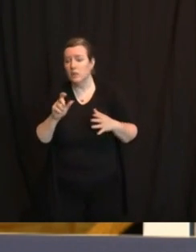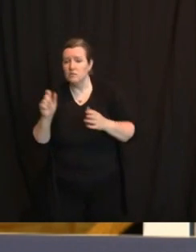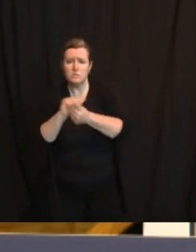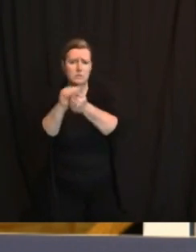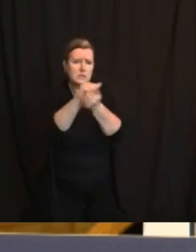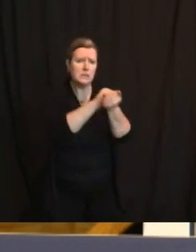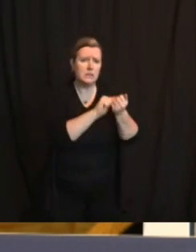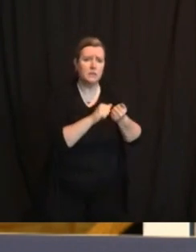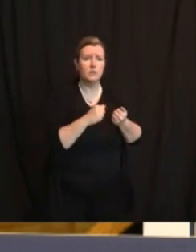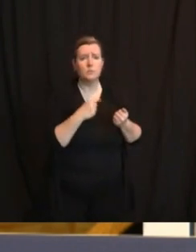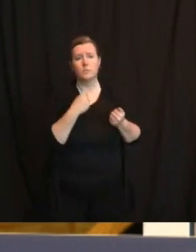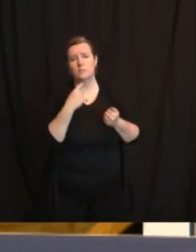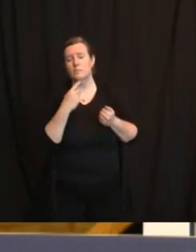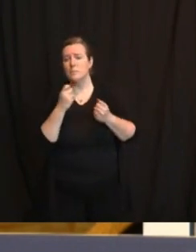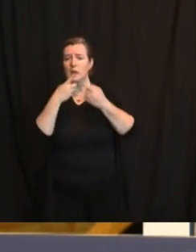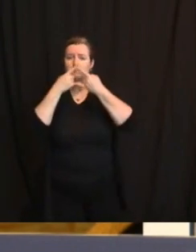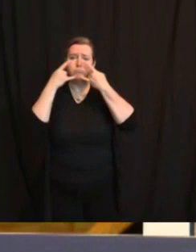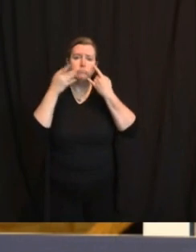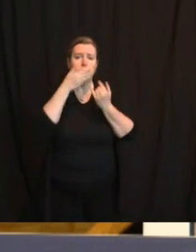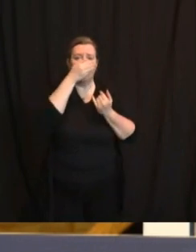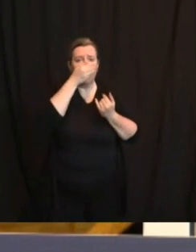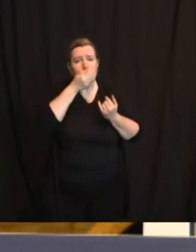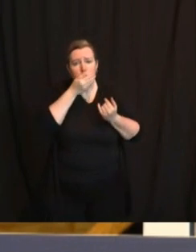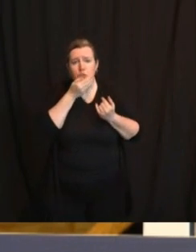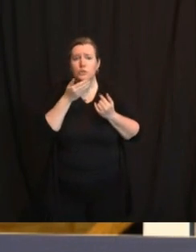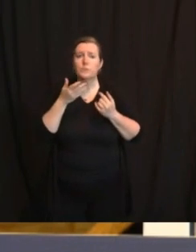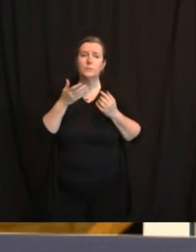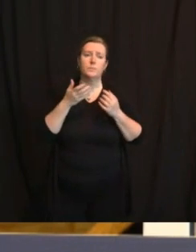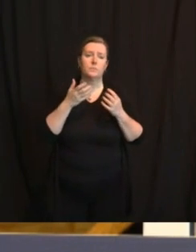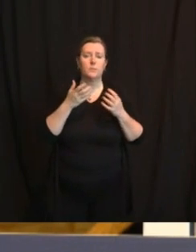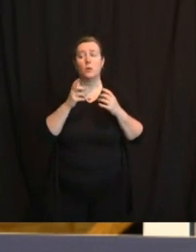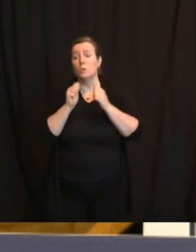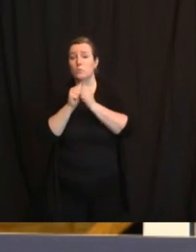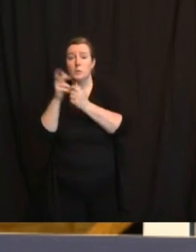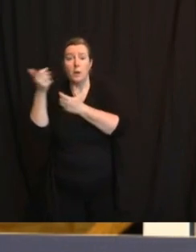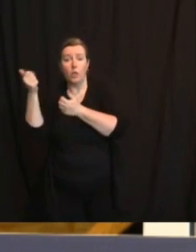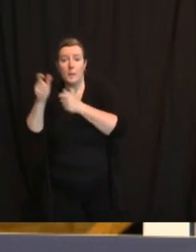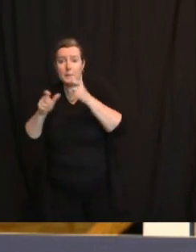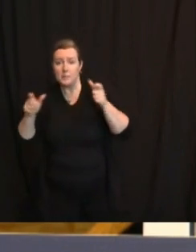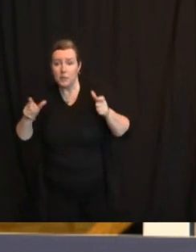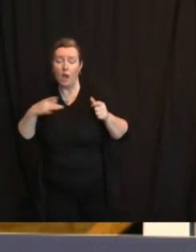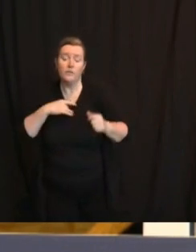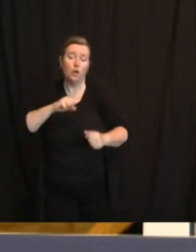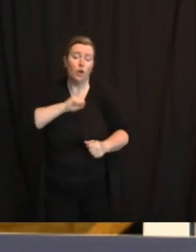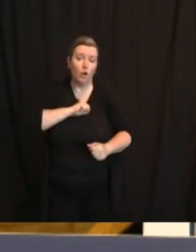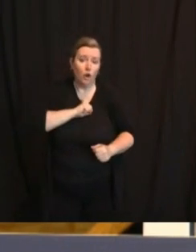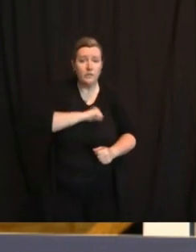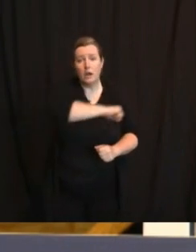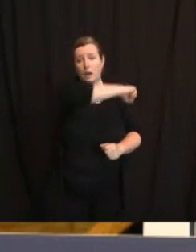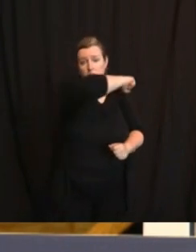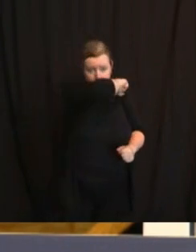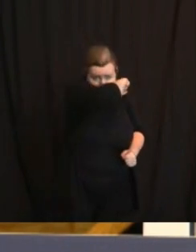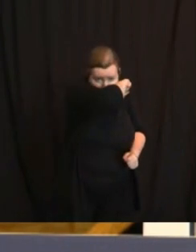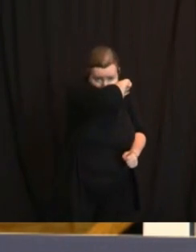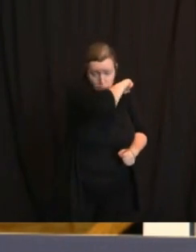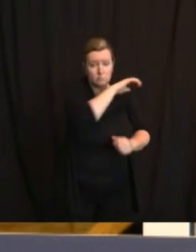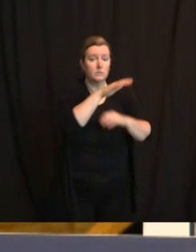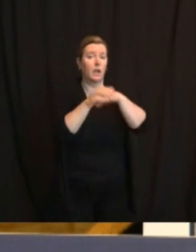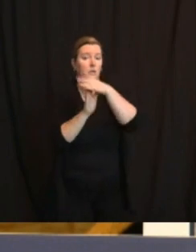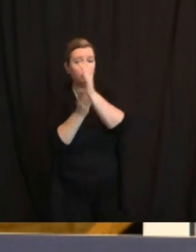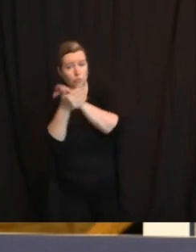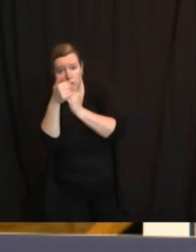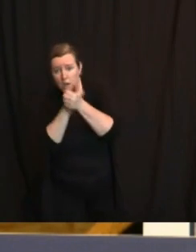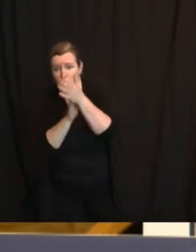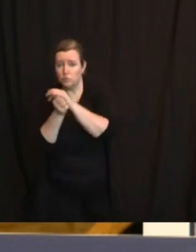with a cloth face cover when around others, cover your coughs and sneezes, and wash your hands frequently for